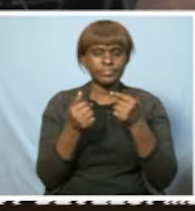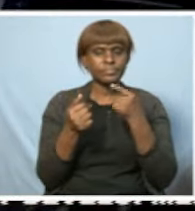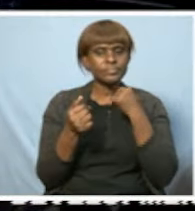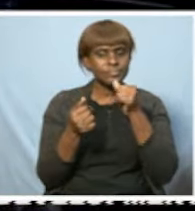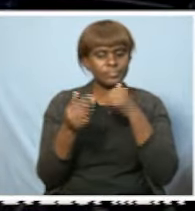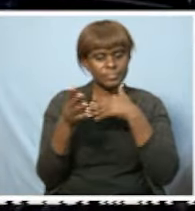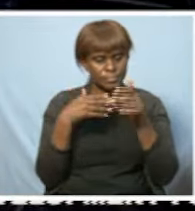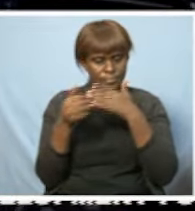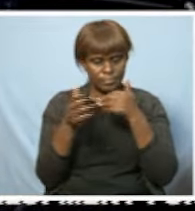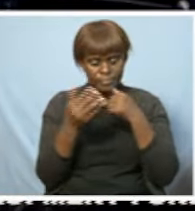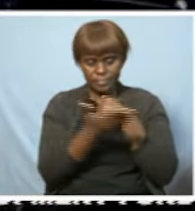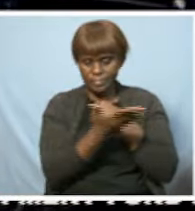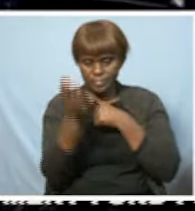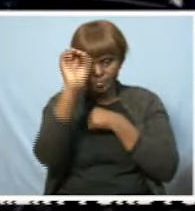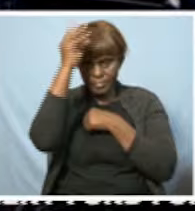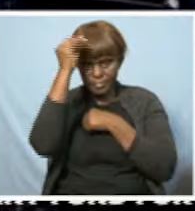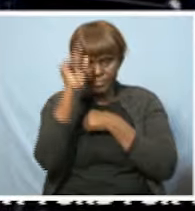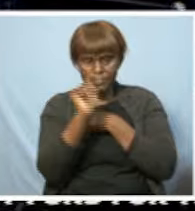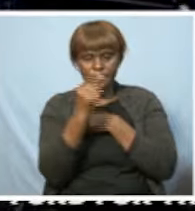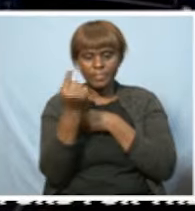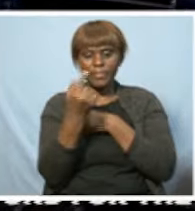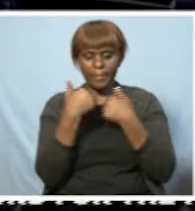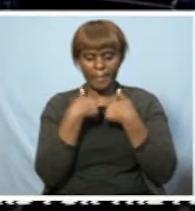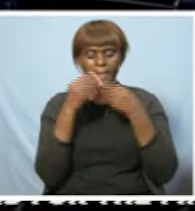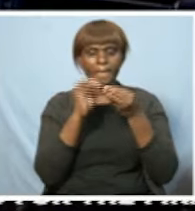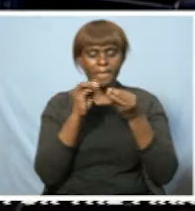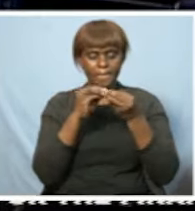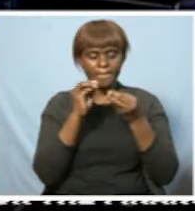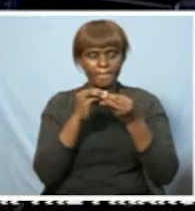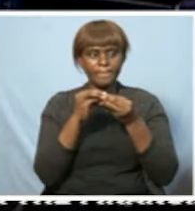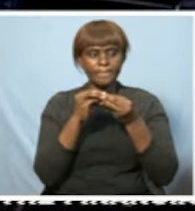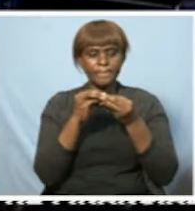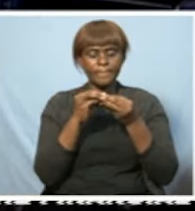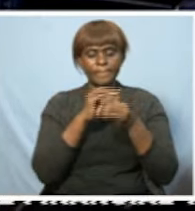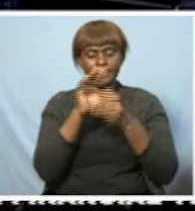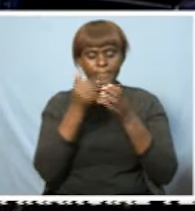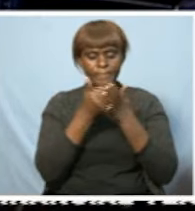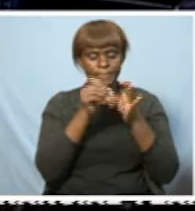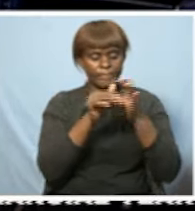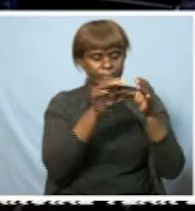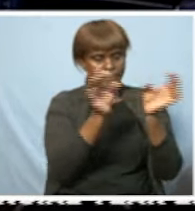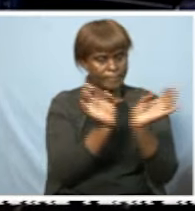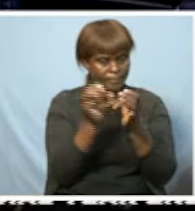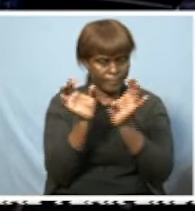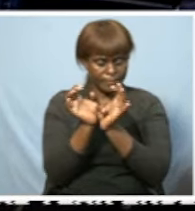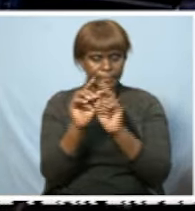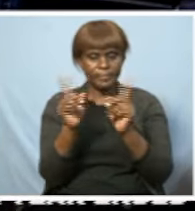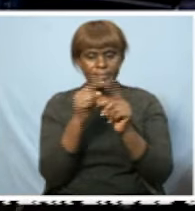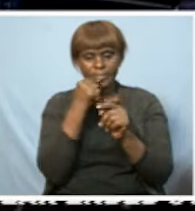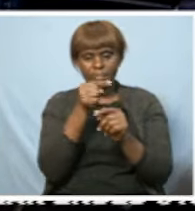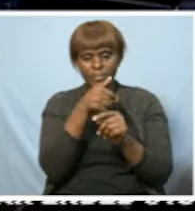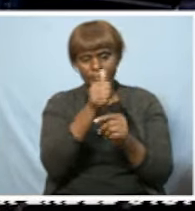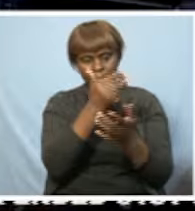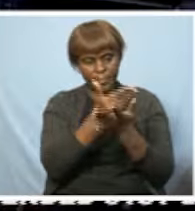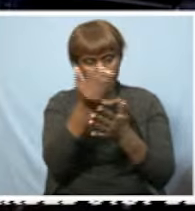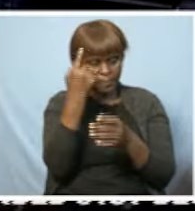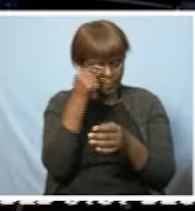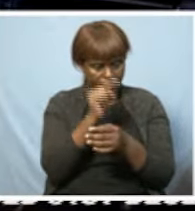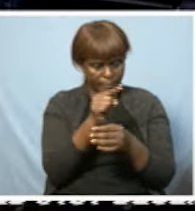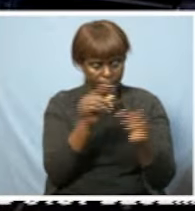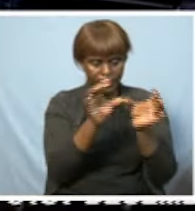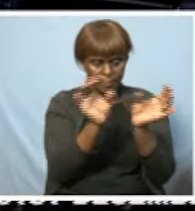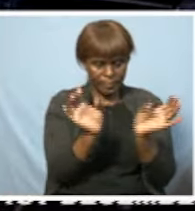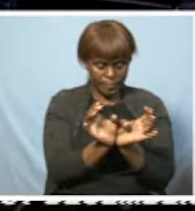they bring a lot of dust to the communities, or even vehicles, so to say, where it is procured for this particular